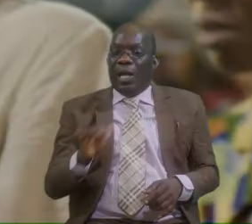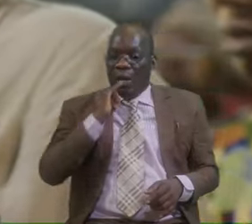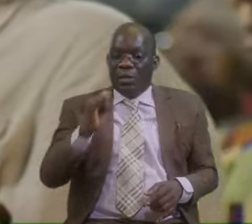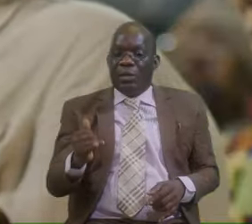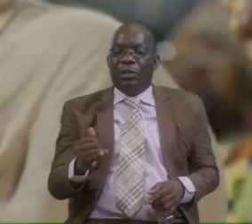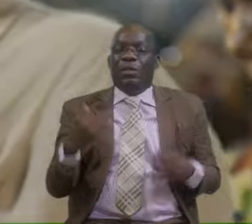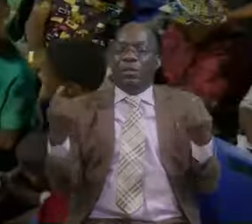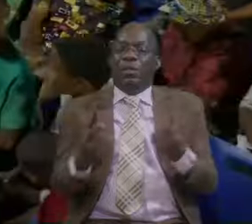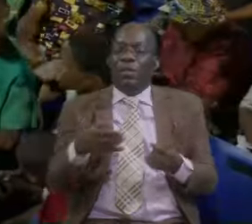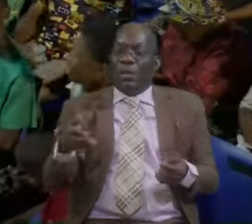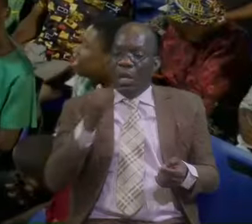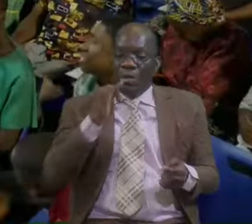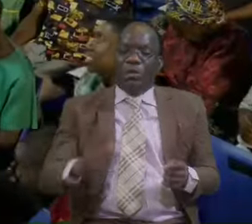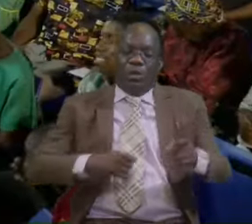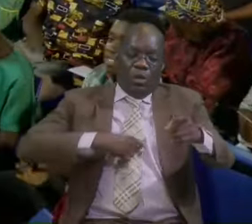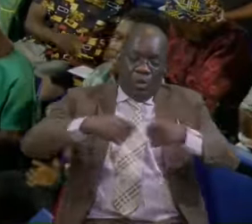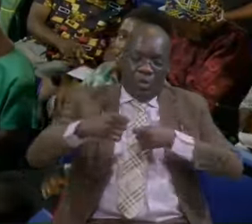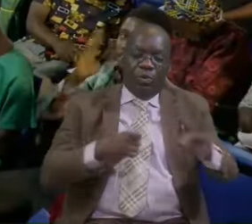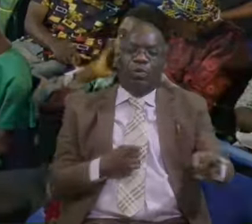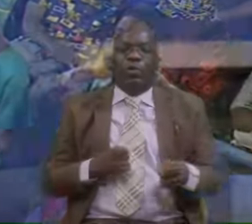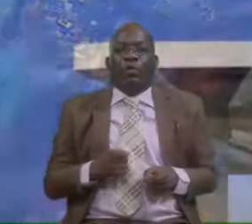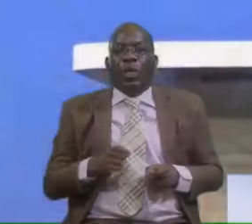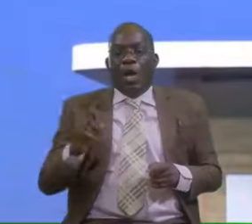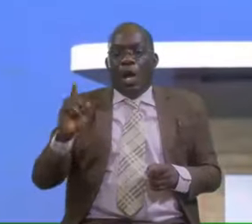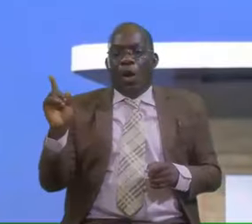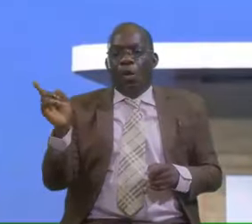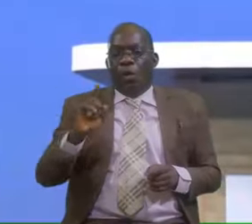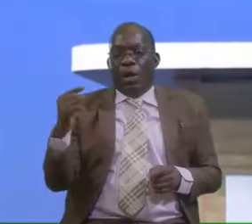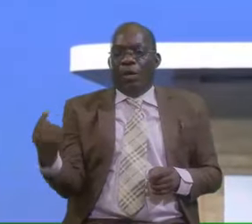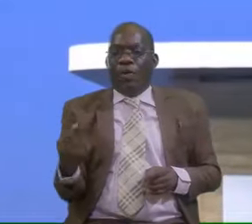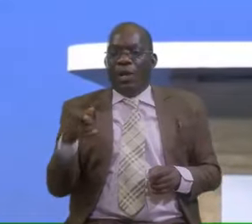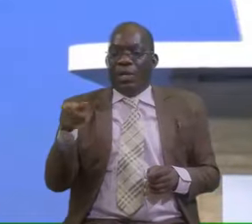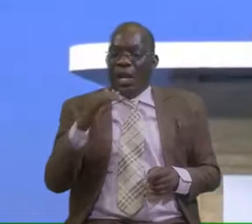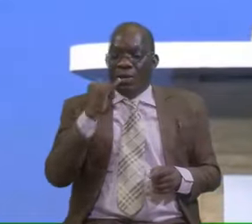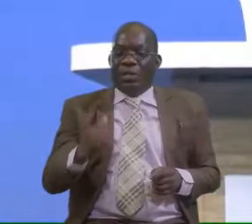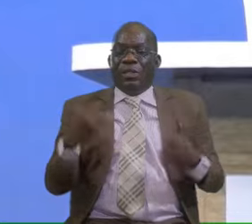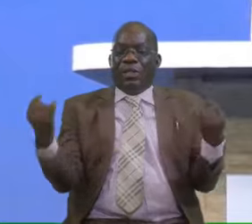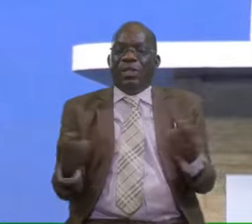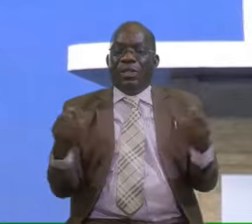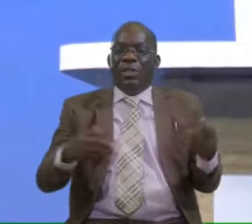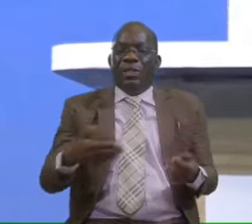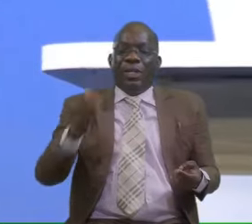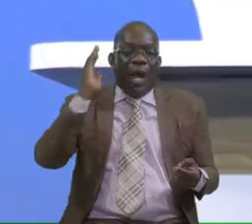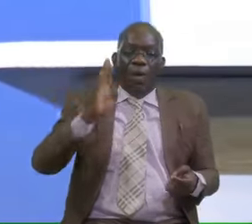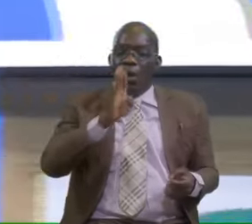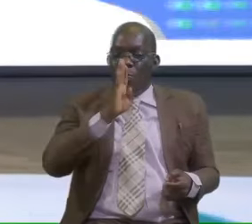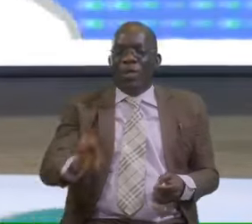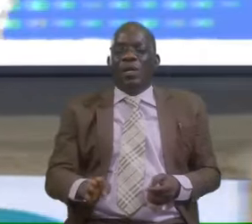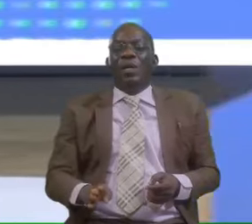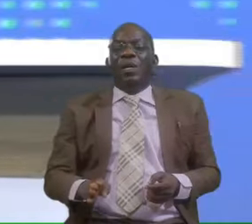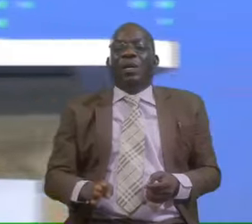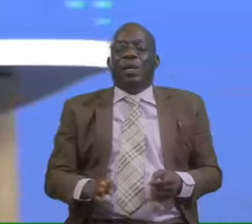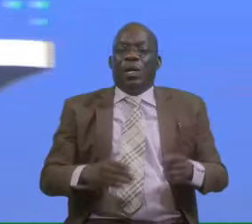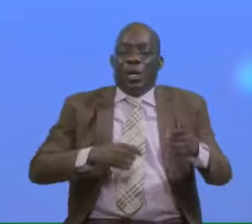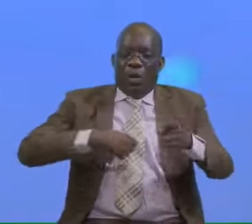be injury. Wherever there is transgression, there will be injury. Whenever there